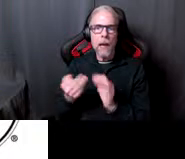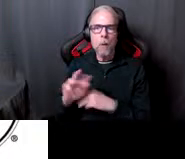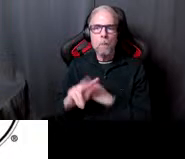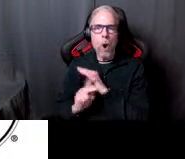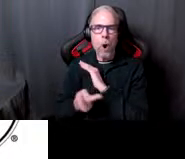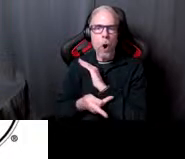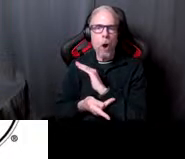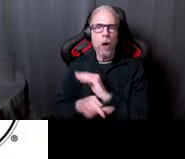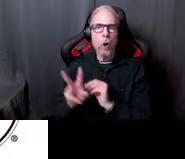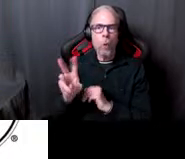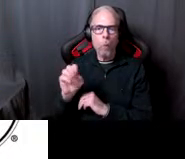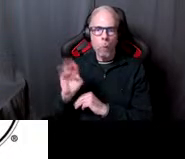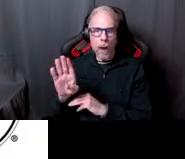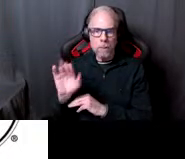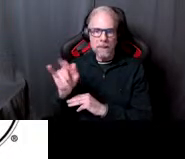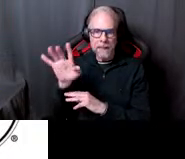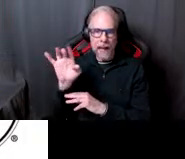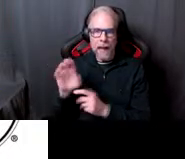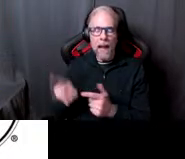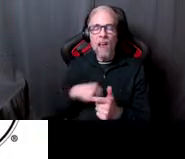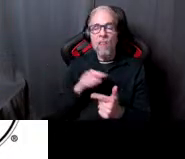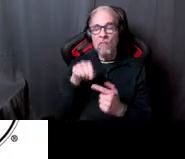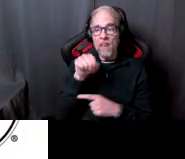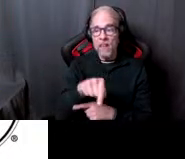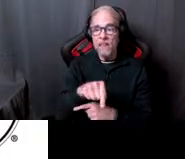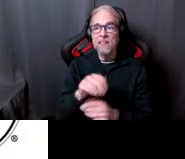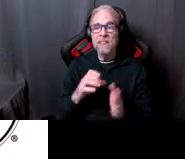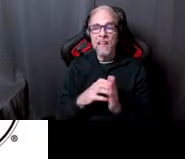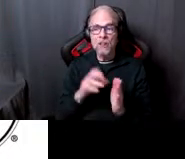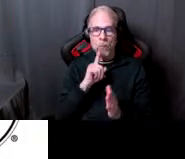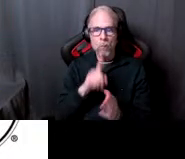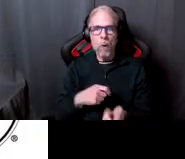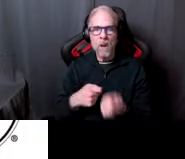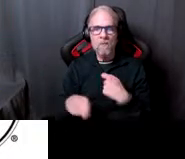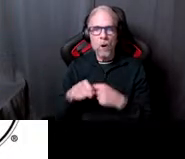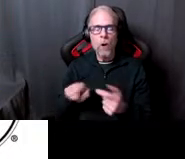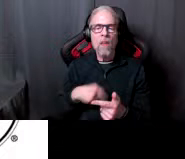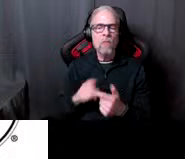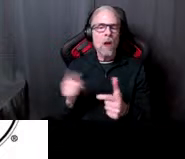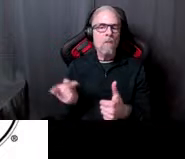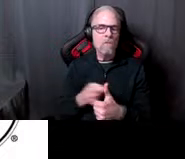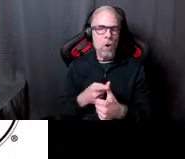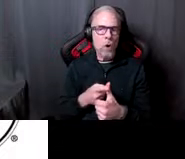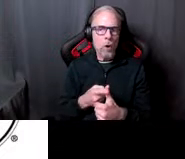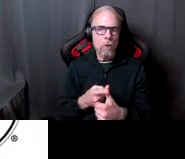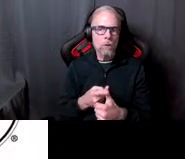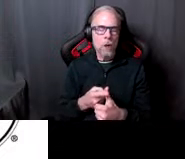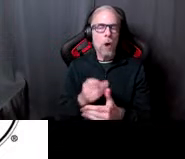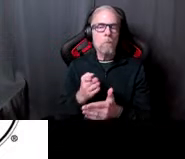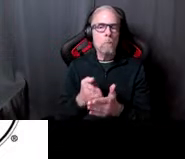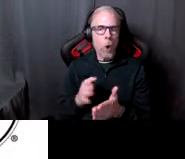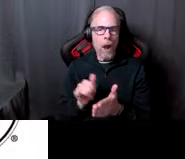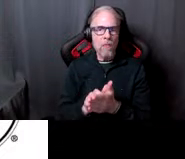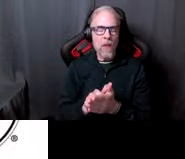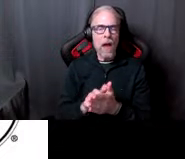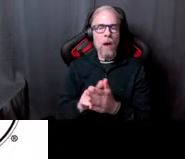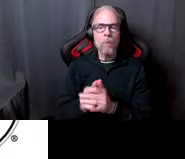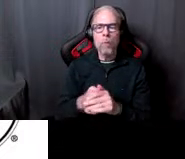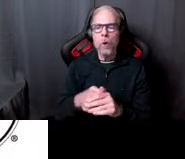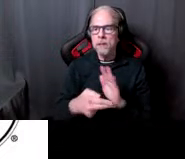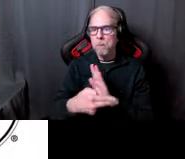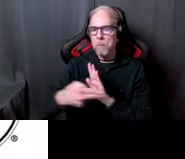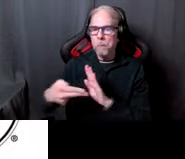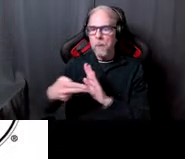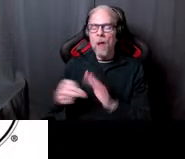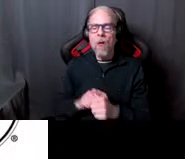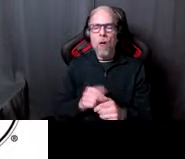stated earlier, this section will be reverted. The first part that was redacted, the